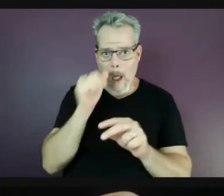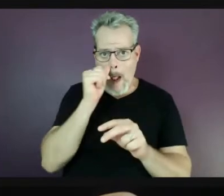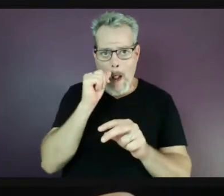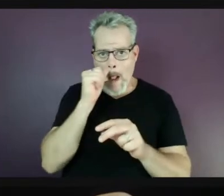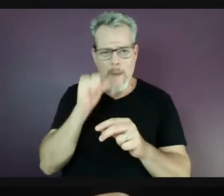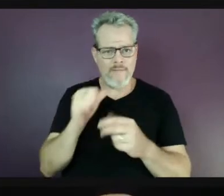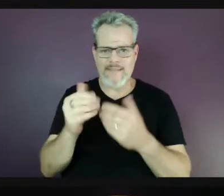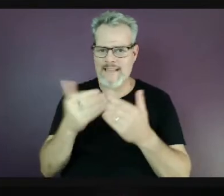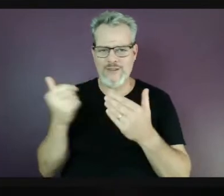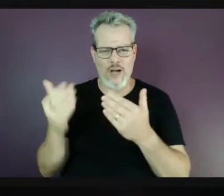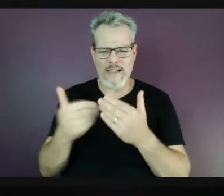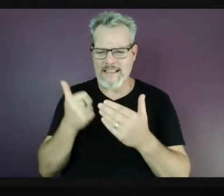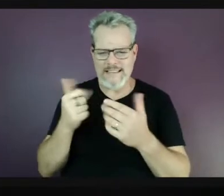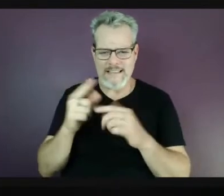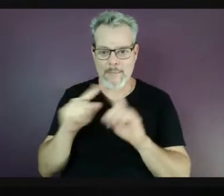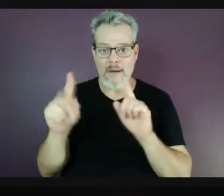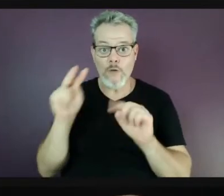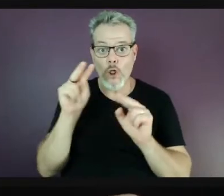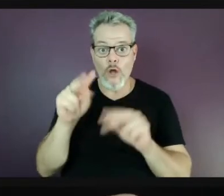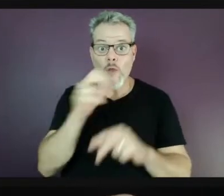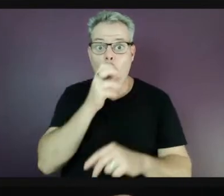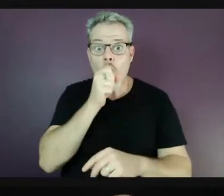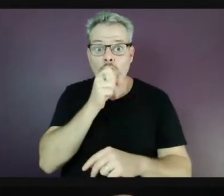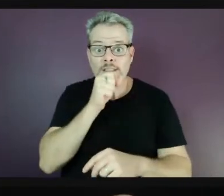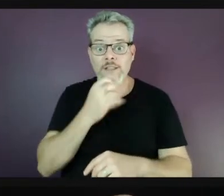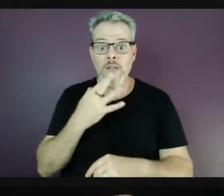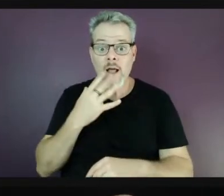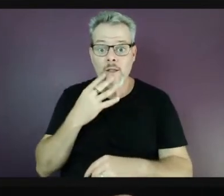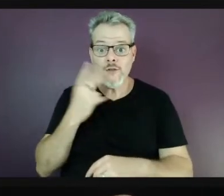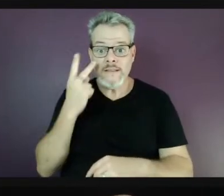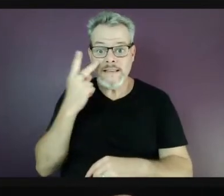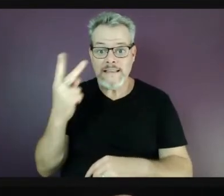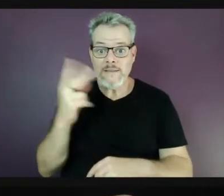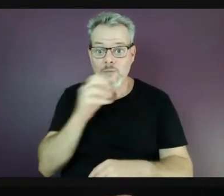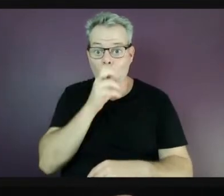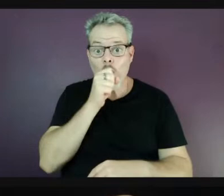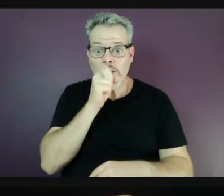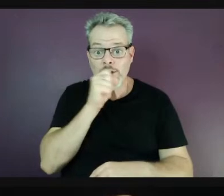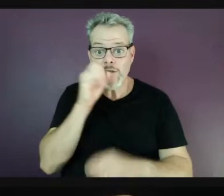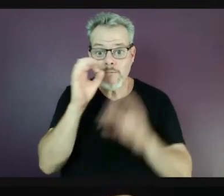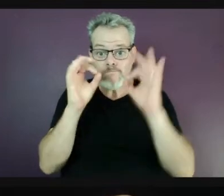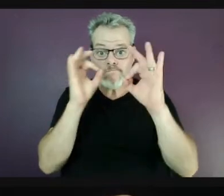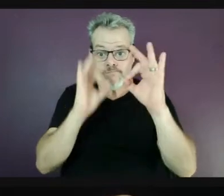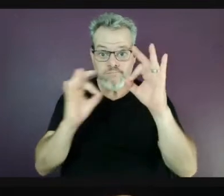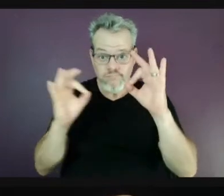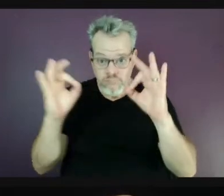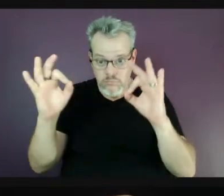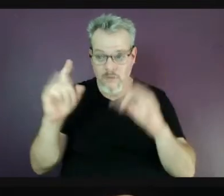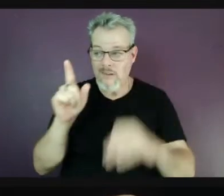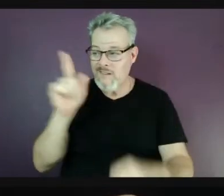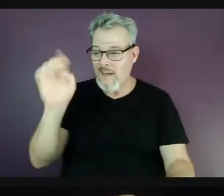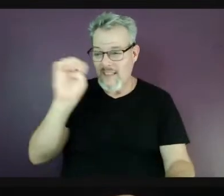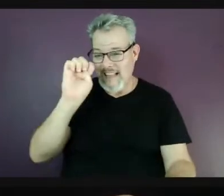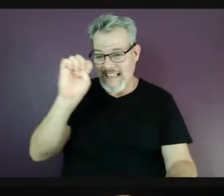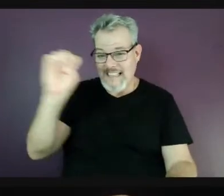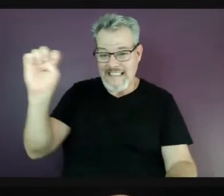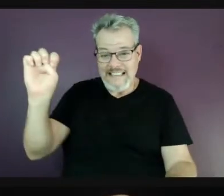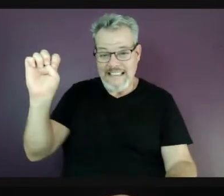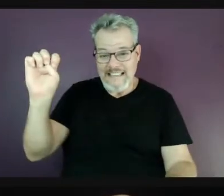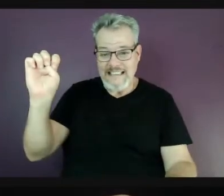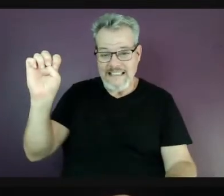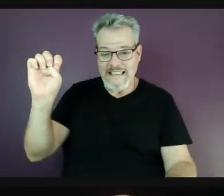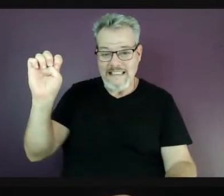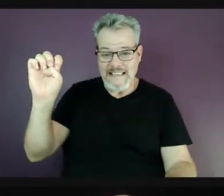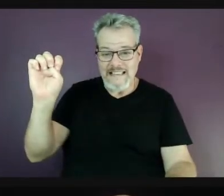but if you look at, let's look at the orange circles here. The one furthest to the east, which is now we're looking at a cross section